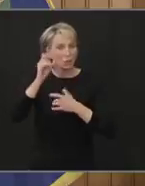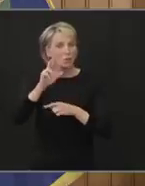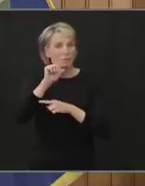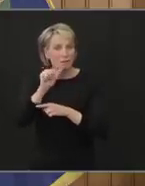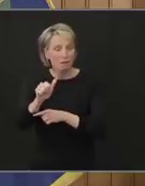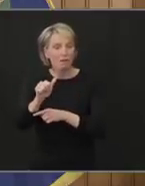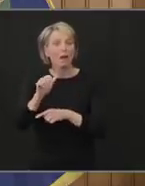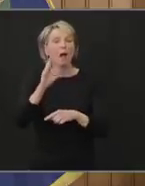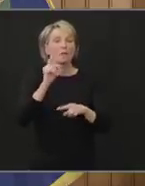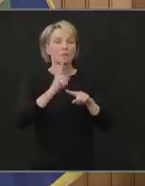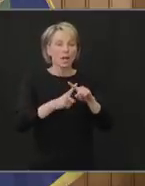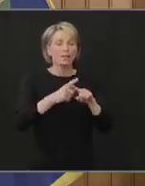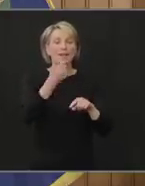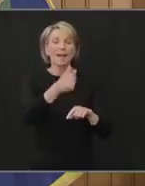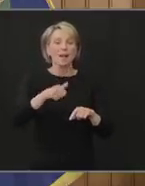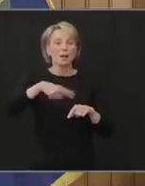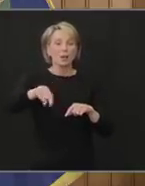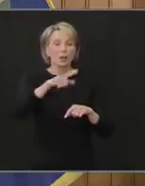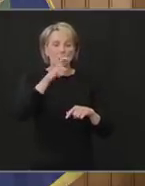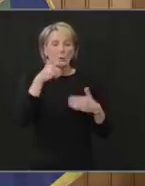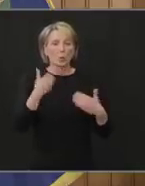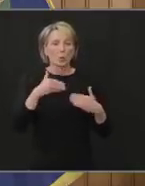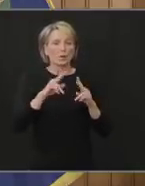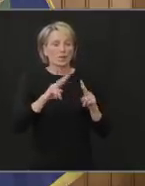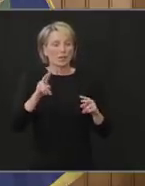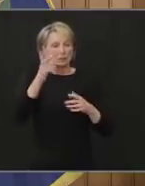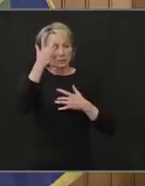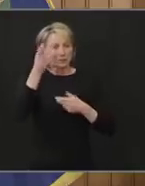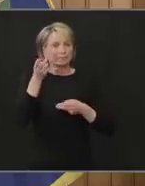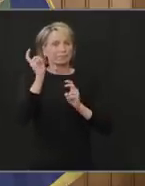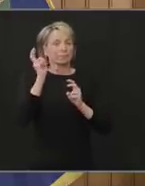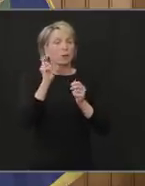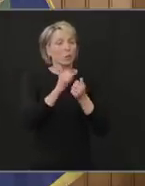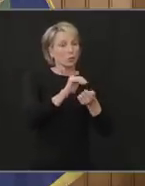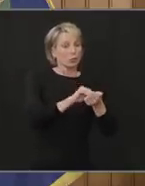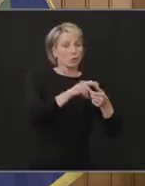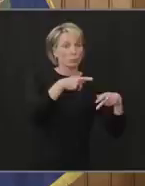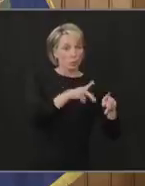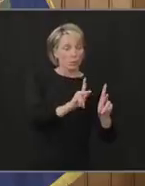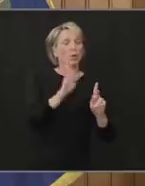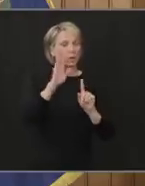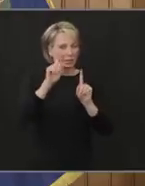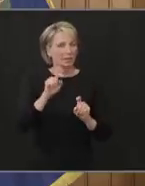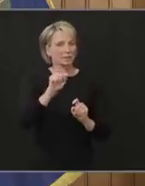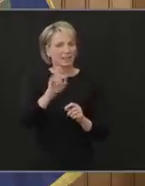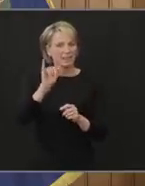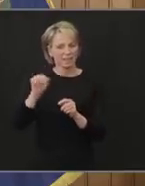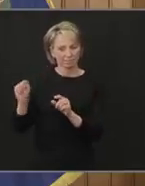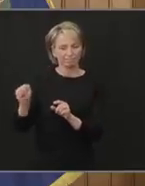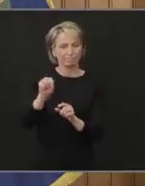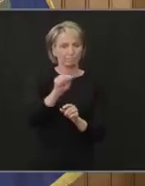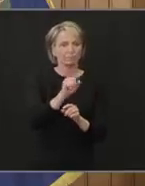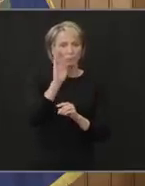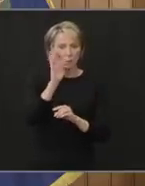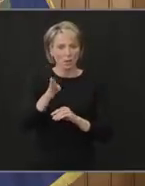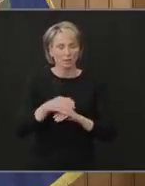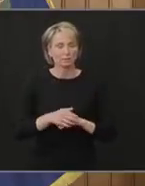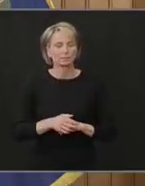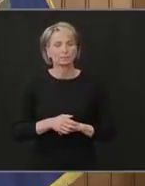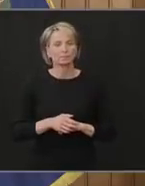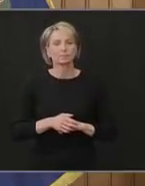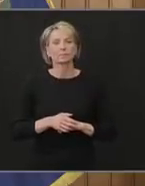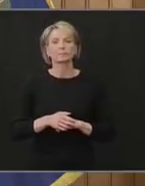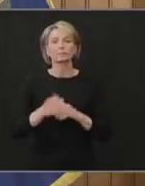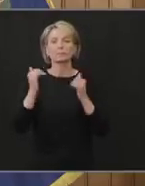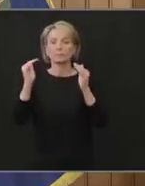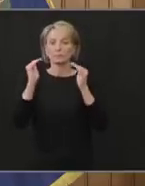doctor's permission, we're still going to be able to do that. So in the meantime, I'm going to put much more of an